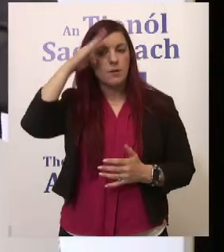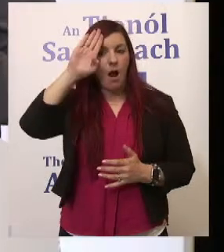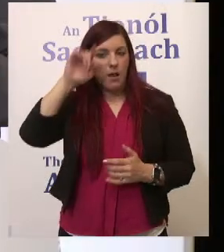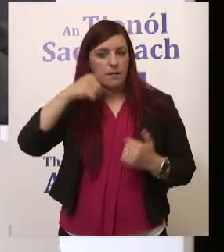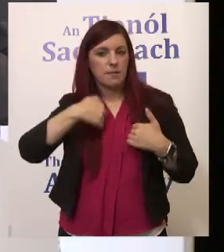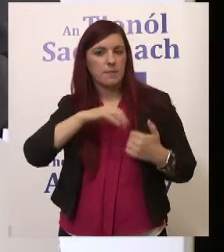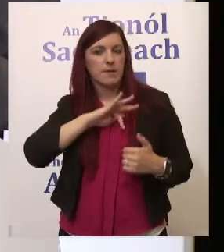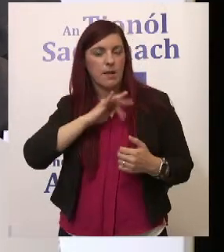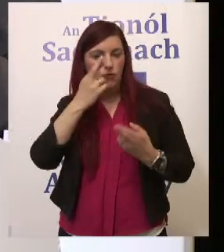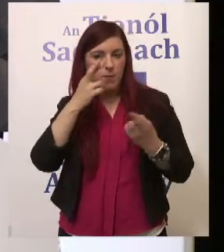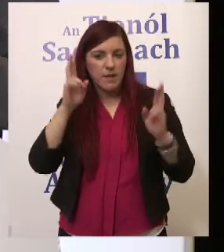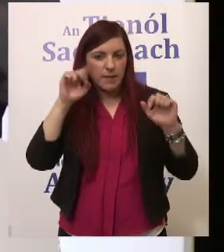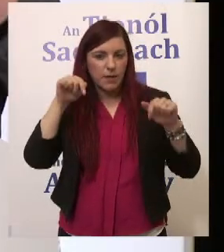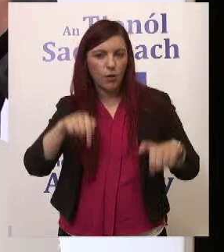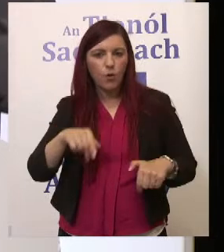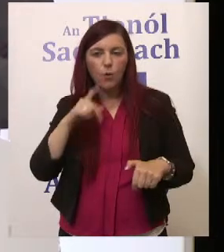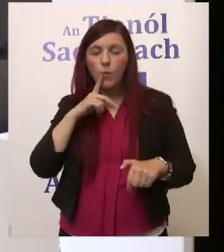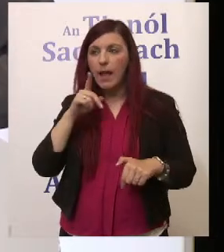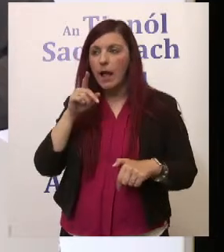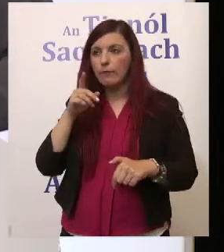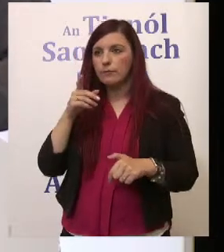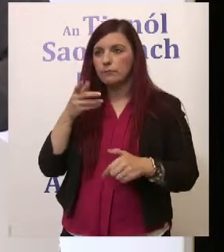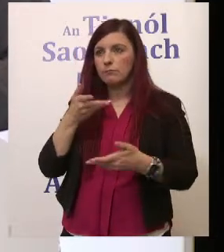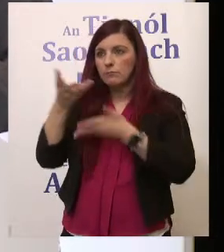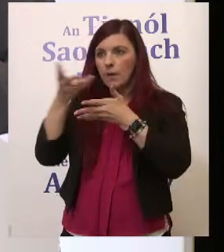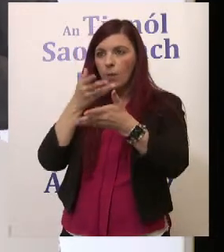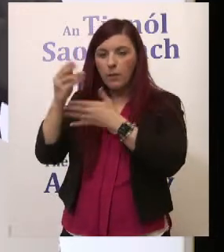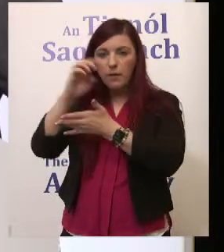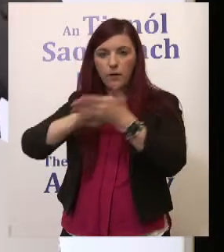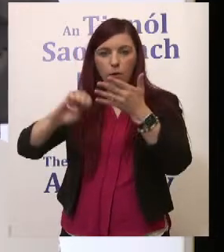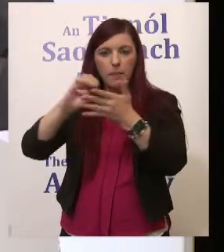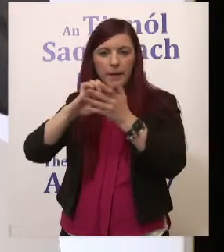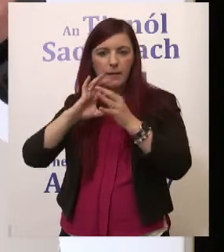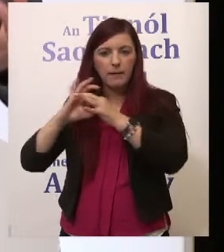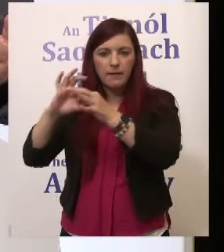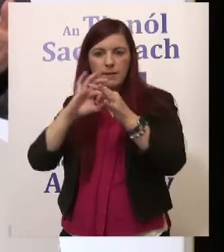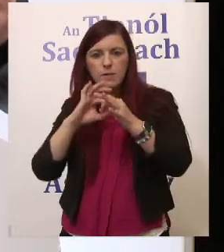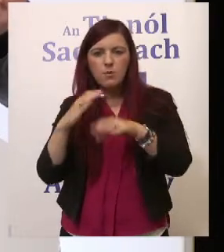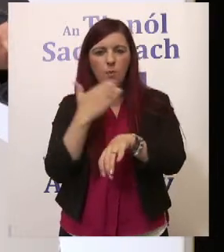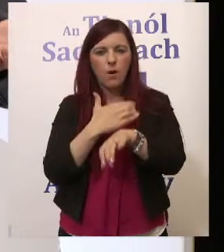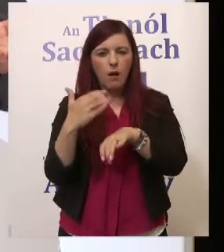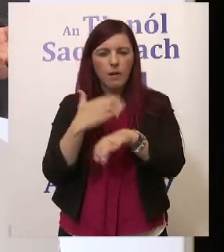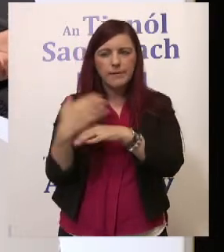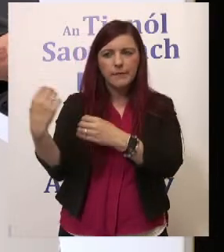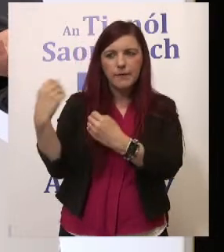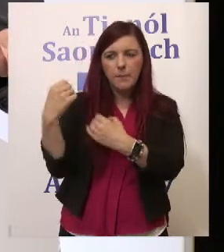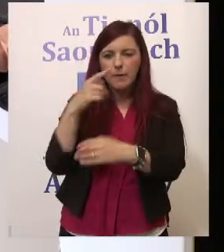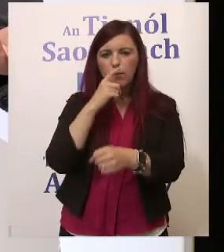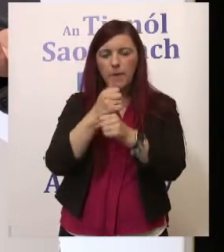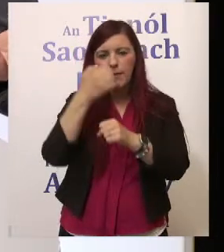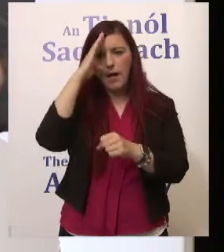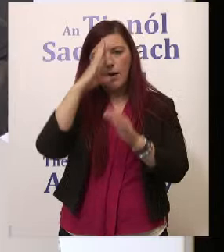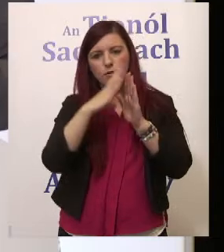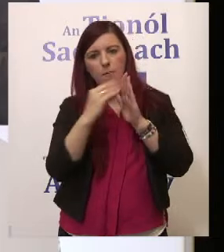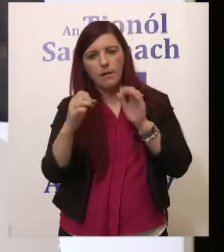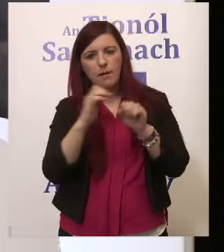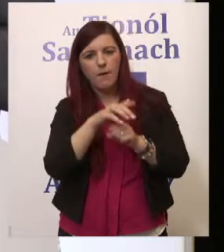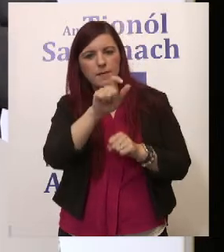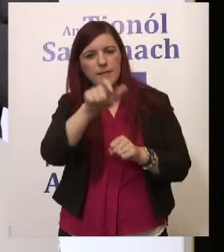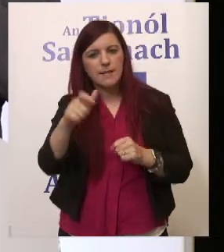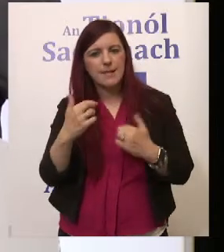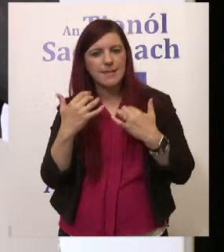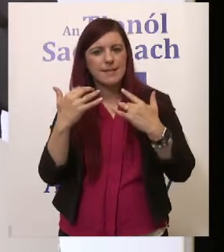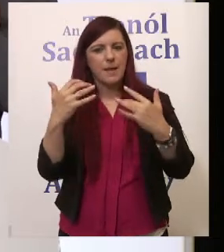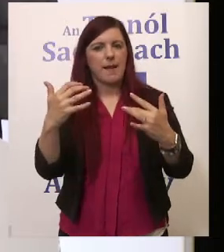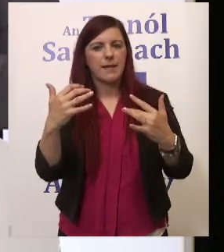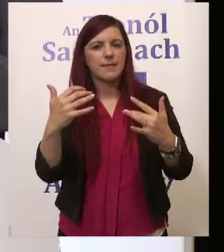have a lot of engagement at the European level through Eurochamber. And we're constantly hearing back about the Irish model of citizens' assemblies, and